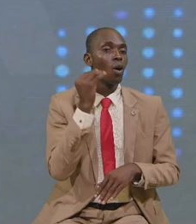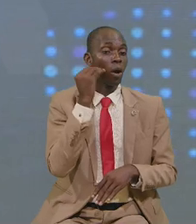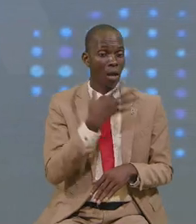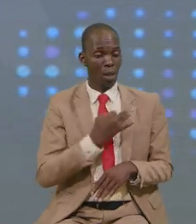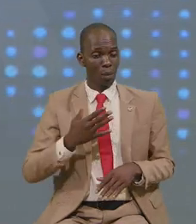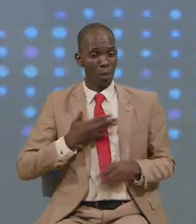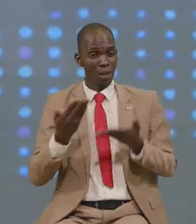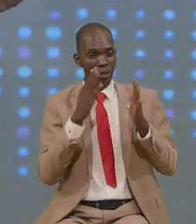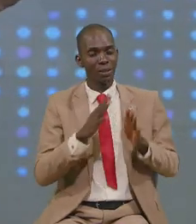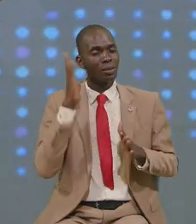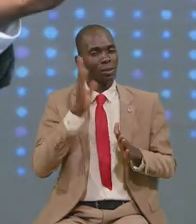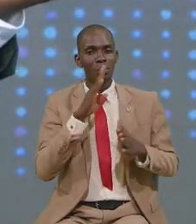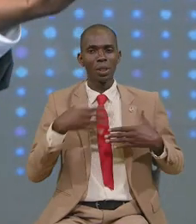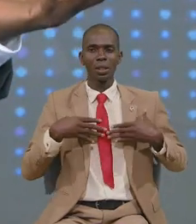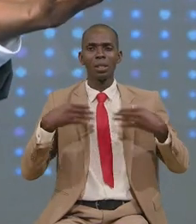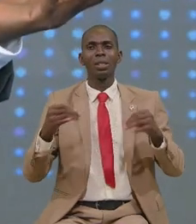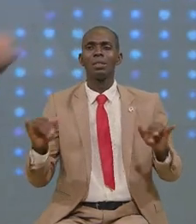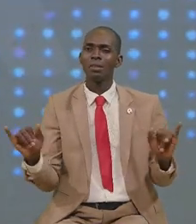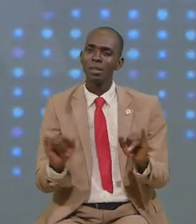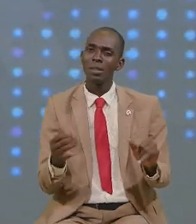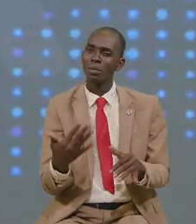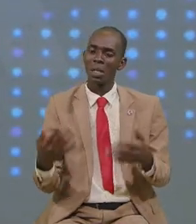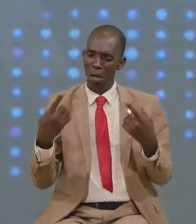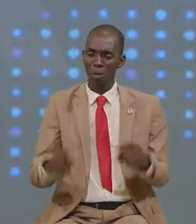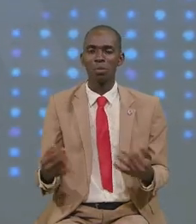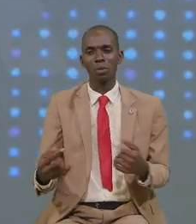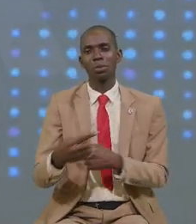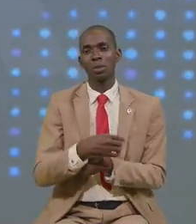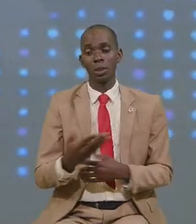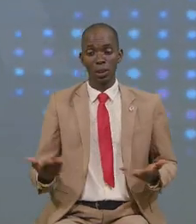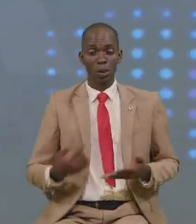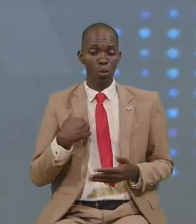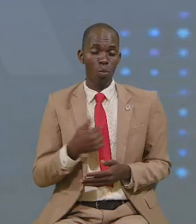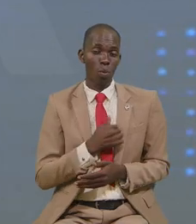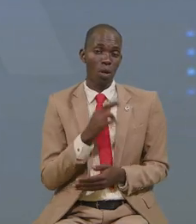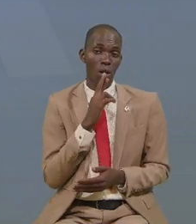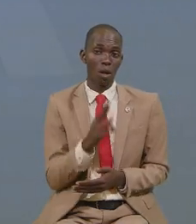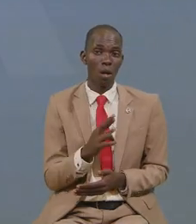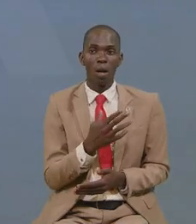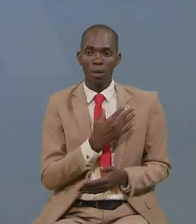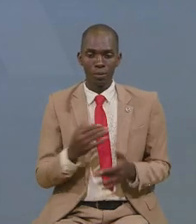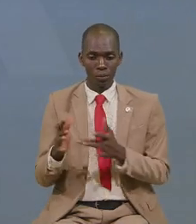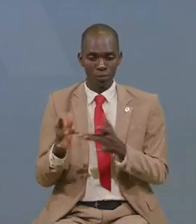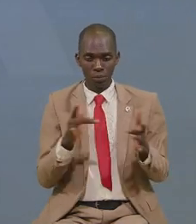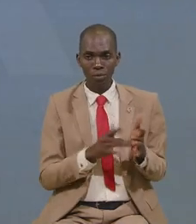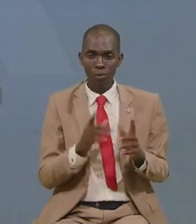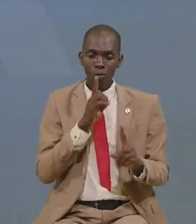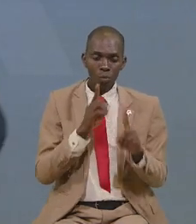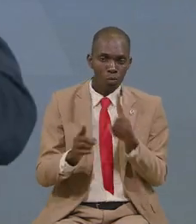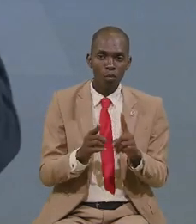shall be healed. The same thing happens today. Here we are, and Jesus speaks through